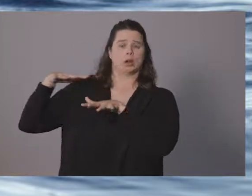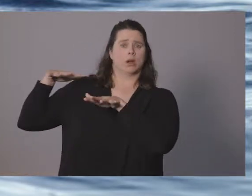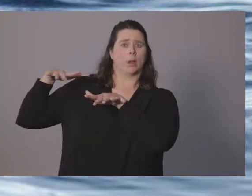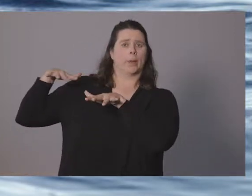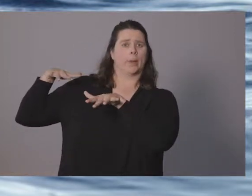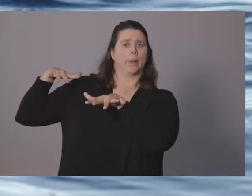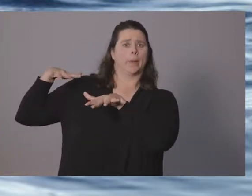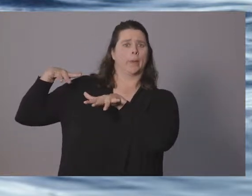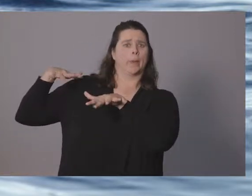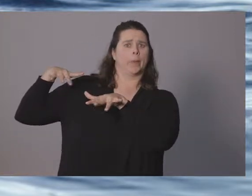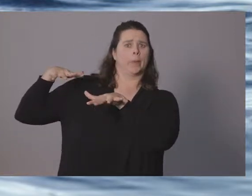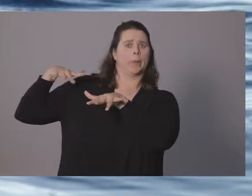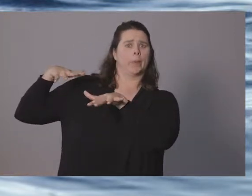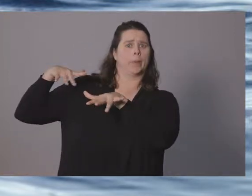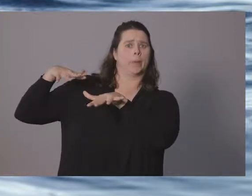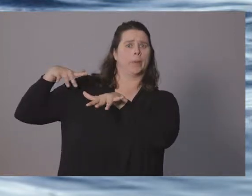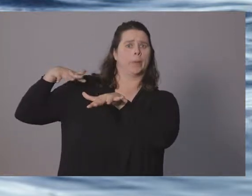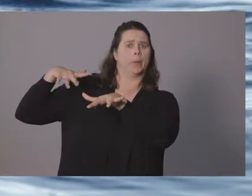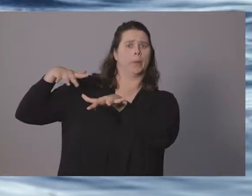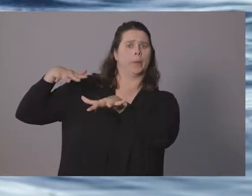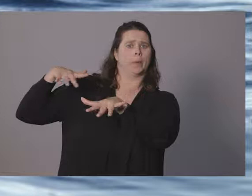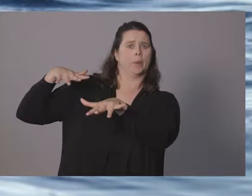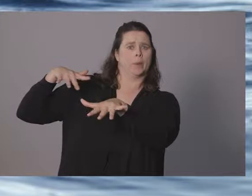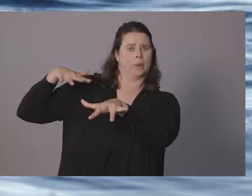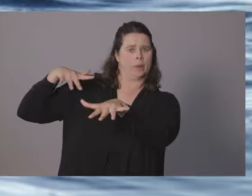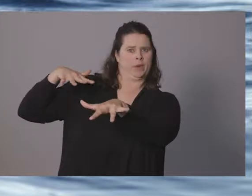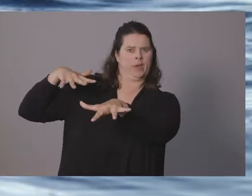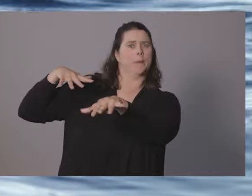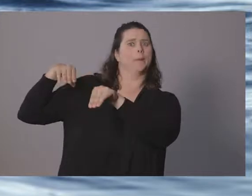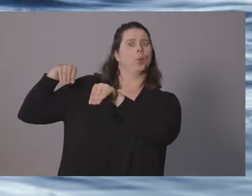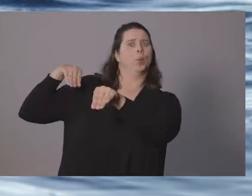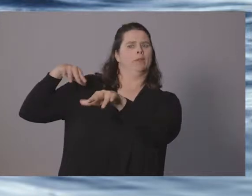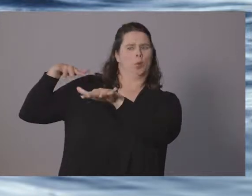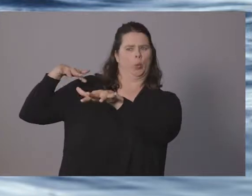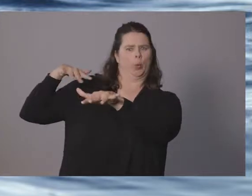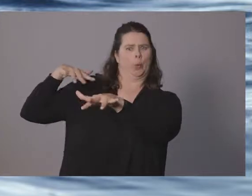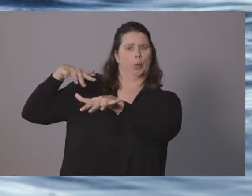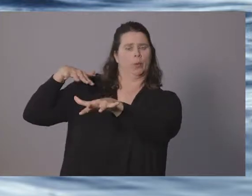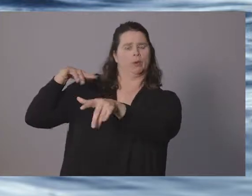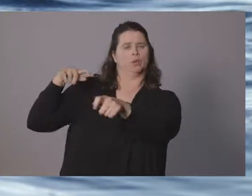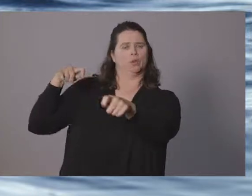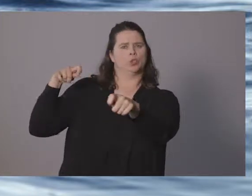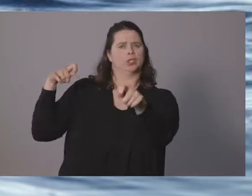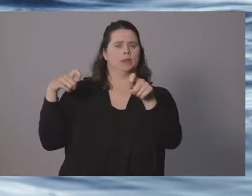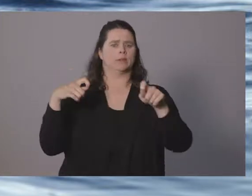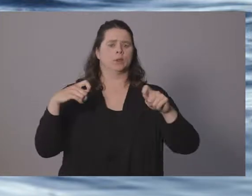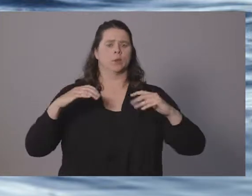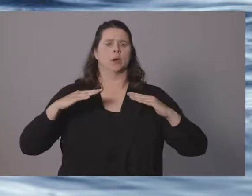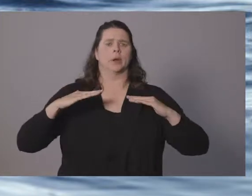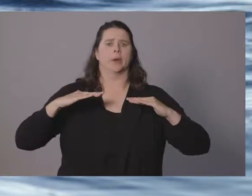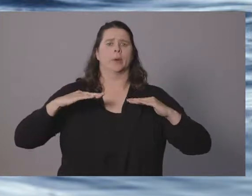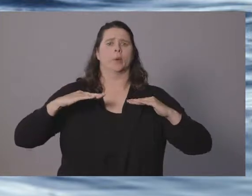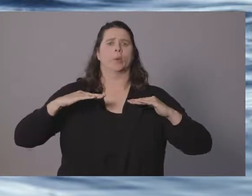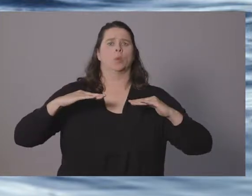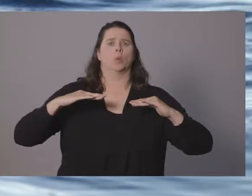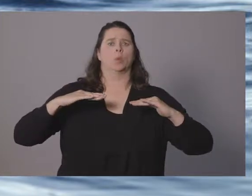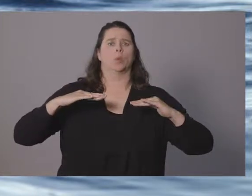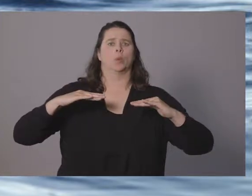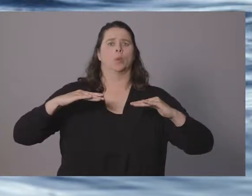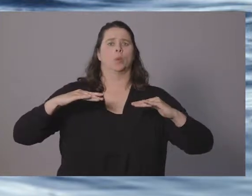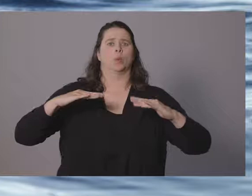And noticing the shift from the picture on the screen and what the water is